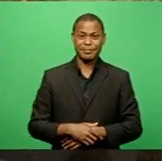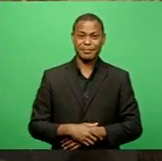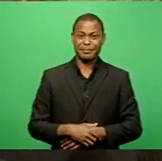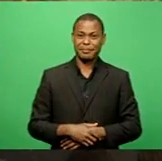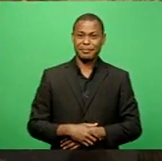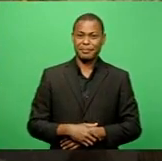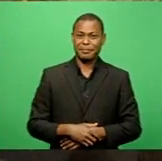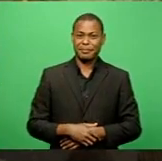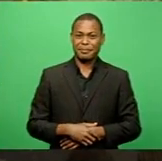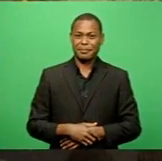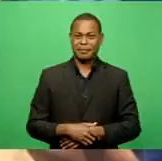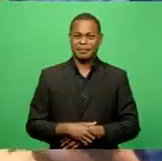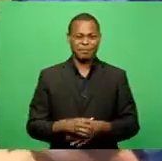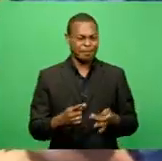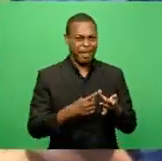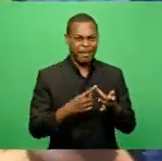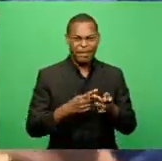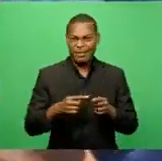and